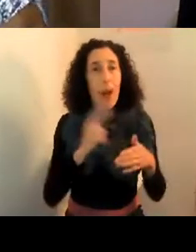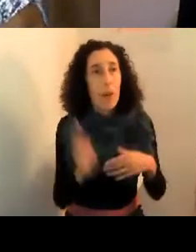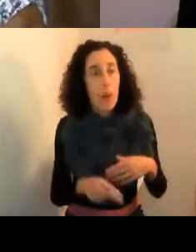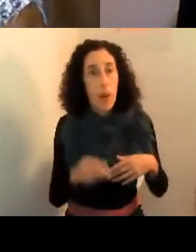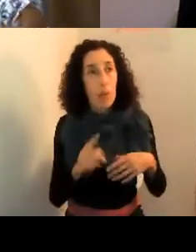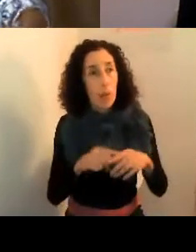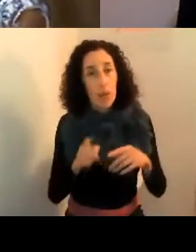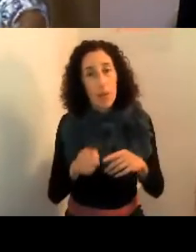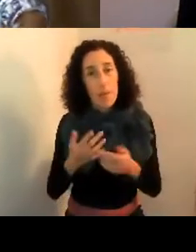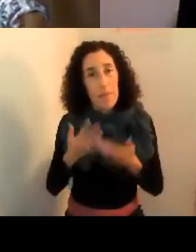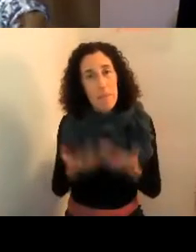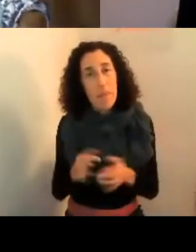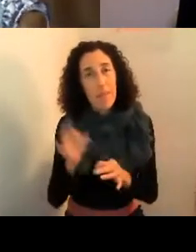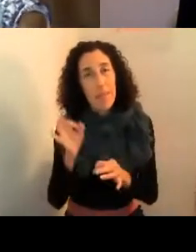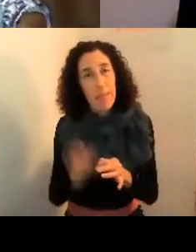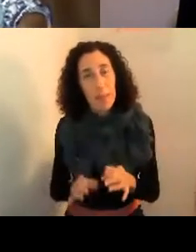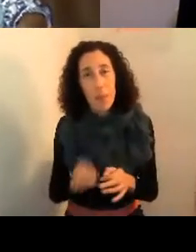to that, I would say that,